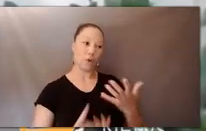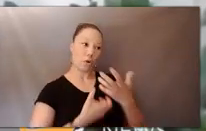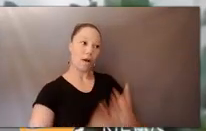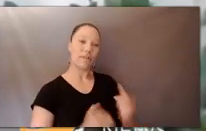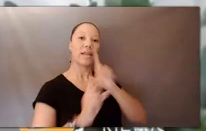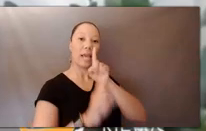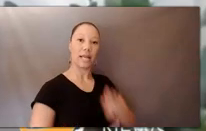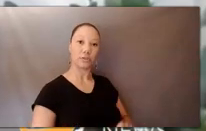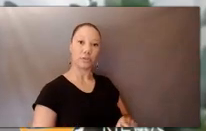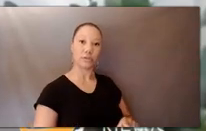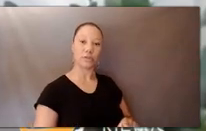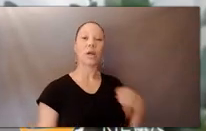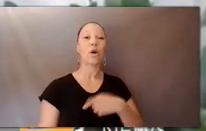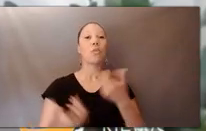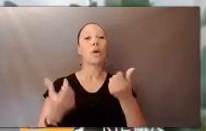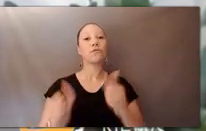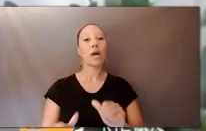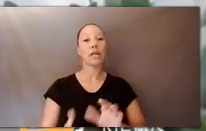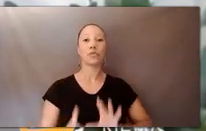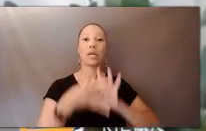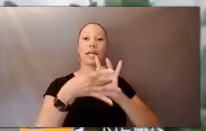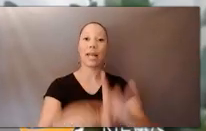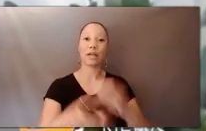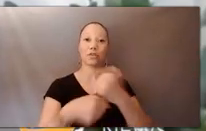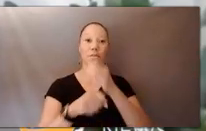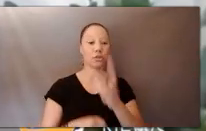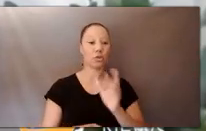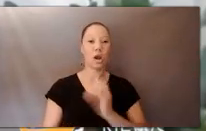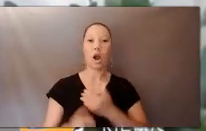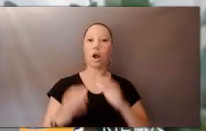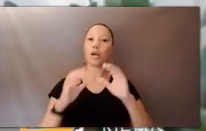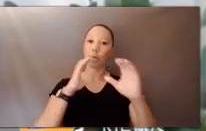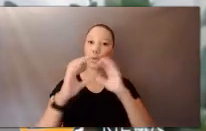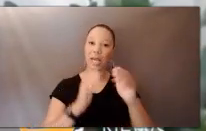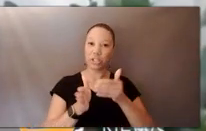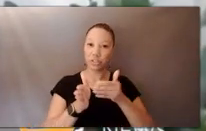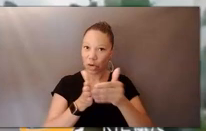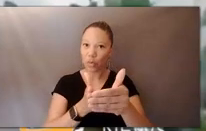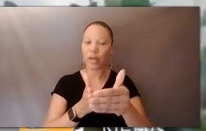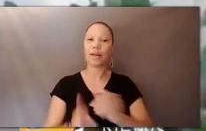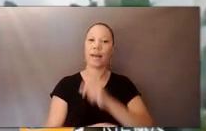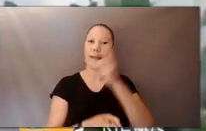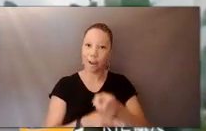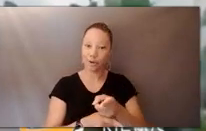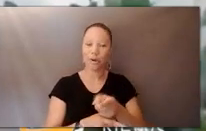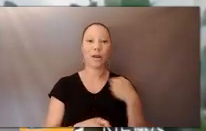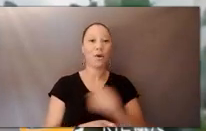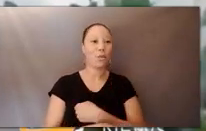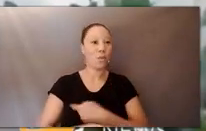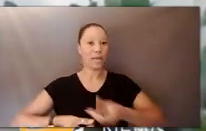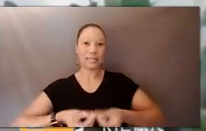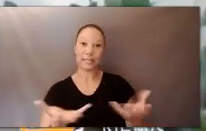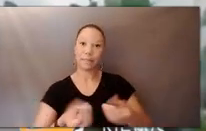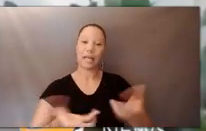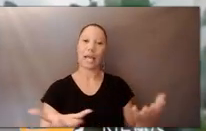we really try to connect by making sure that our communication is frequent, that it's accurate, that we're disseminating right news,